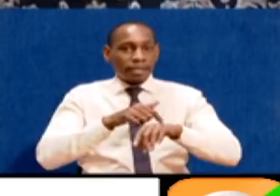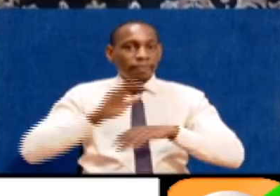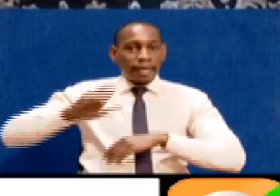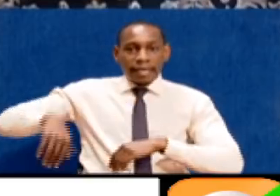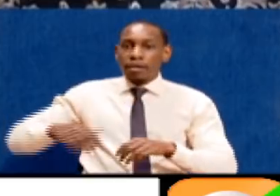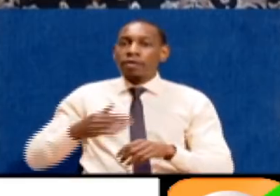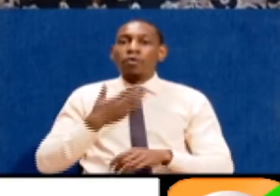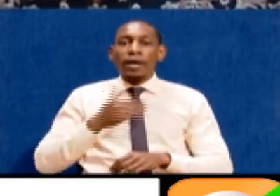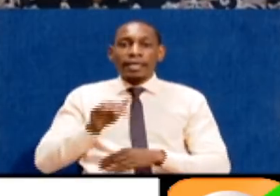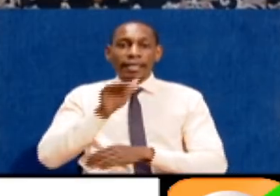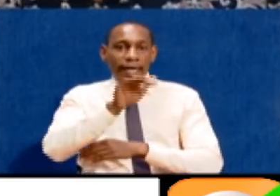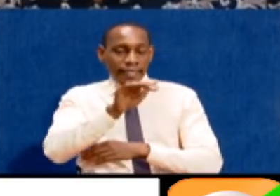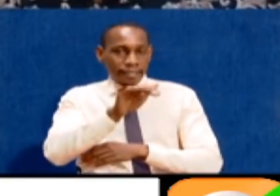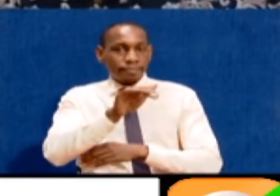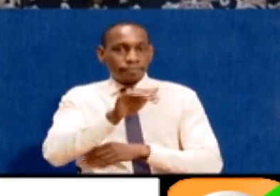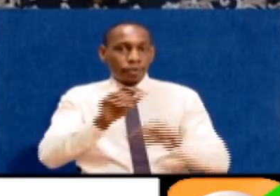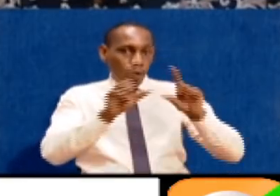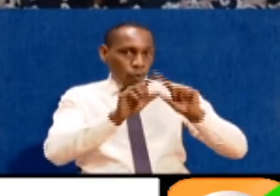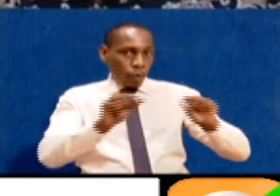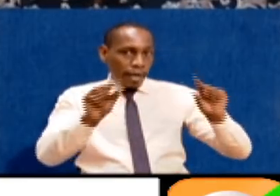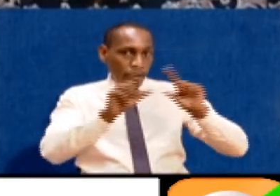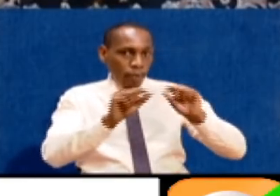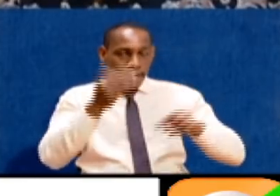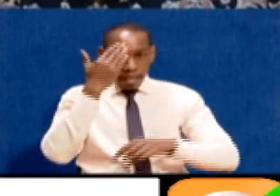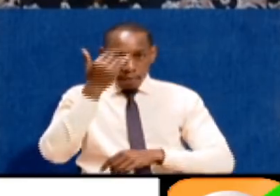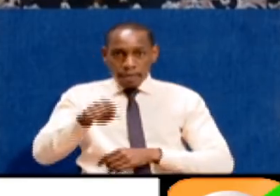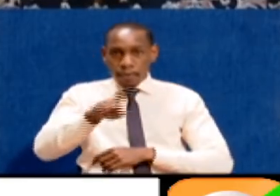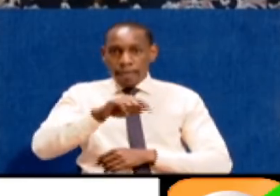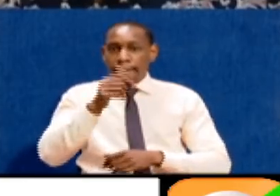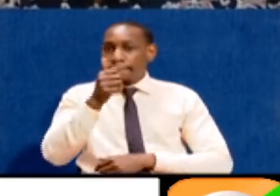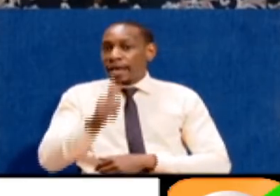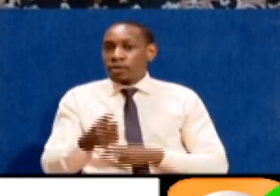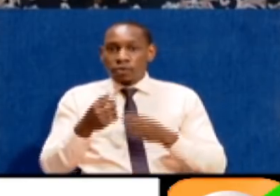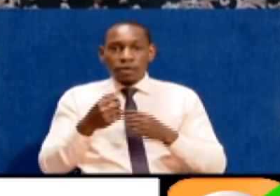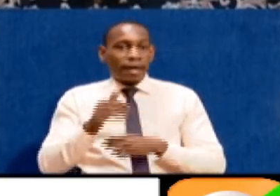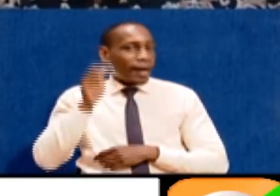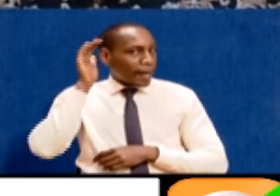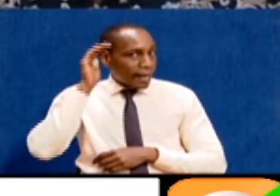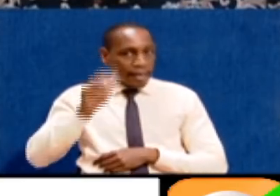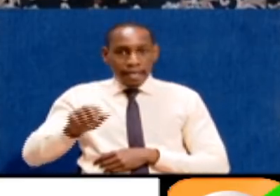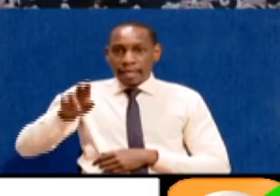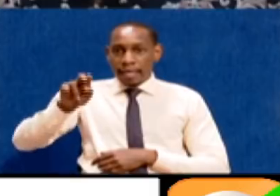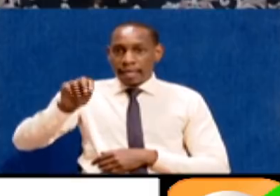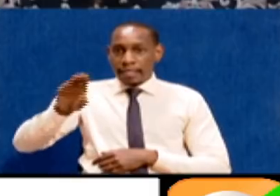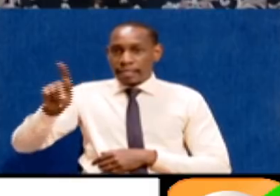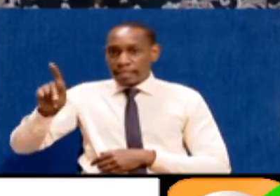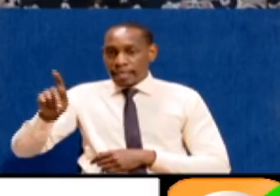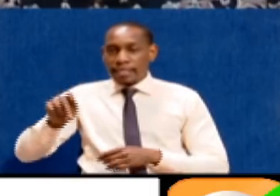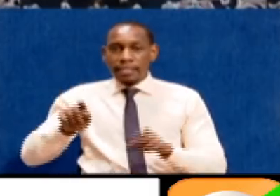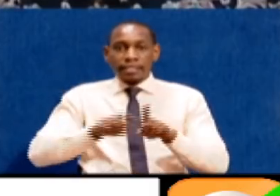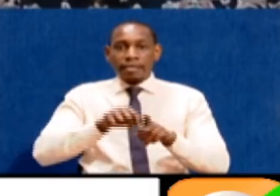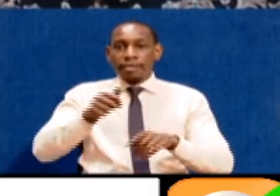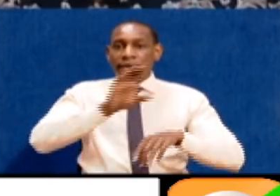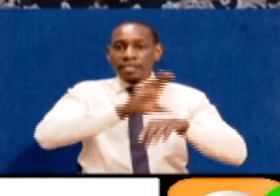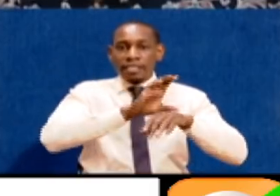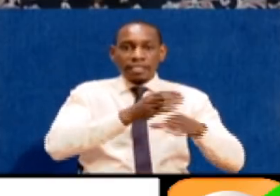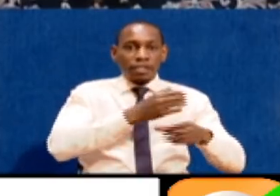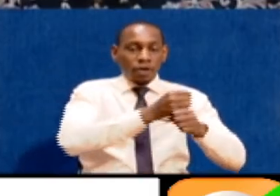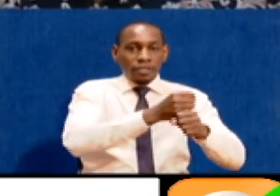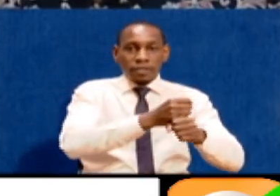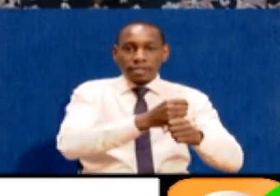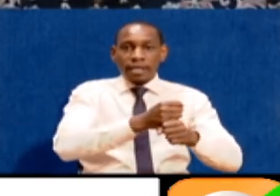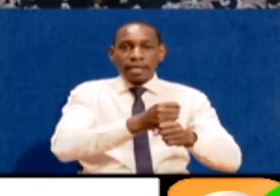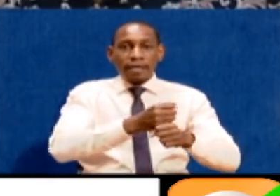And I began by asking Bishop Oginde to give a statement because we hadn't quite heard, whether it's from the NCCK or the parachurch organizations,